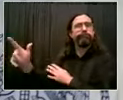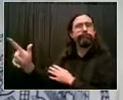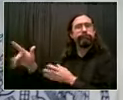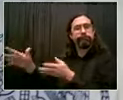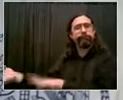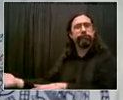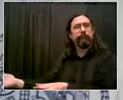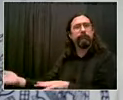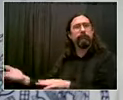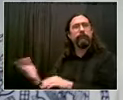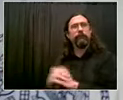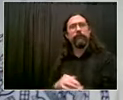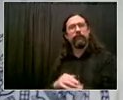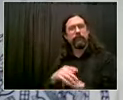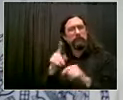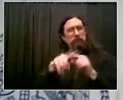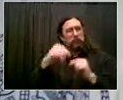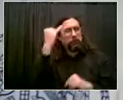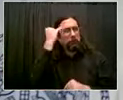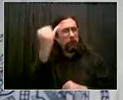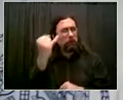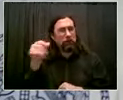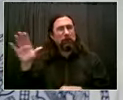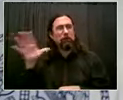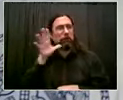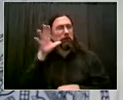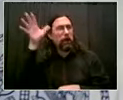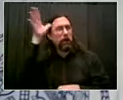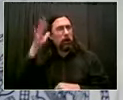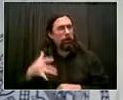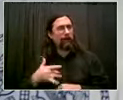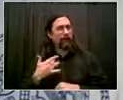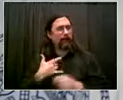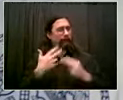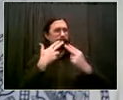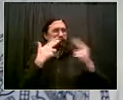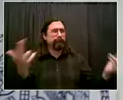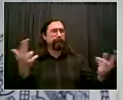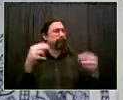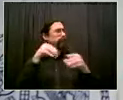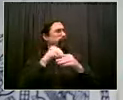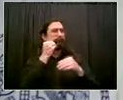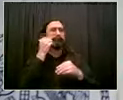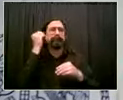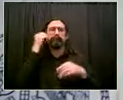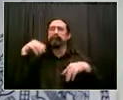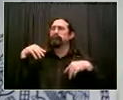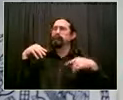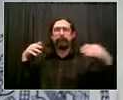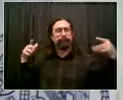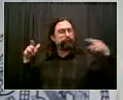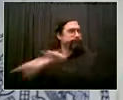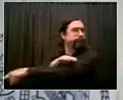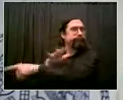constantly, deep down, that we might not